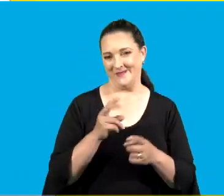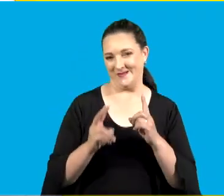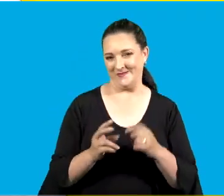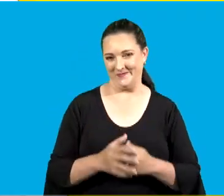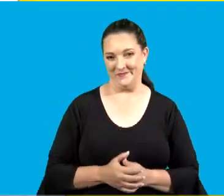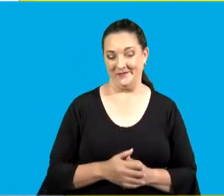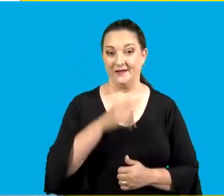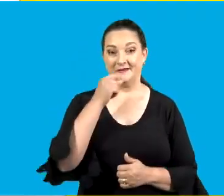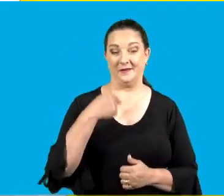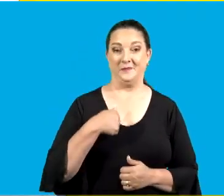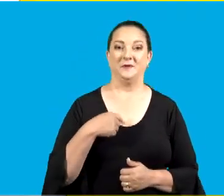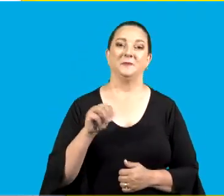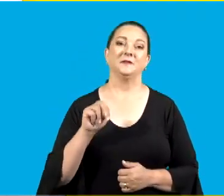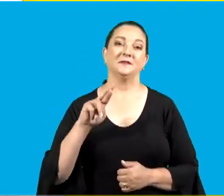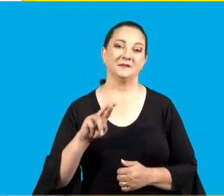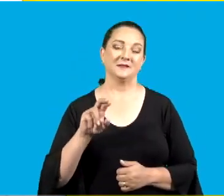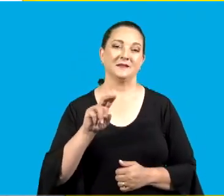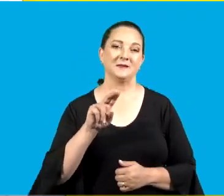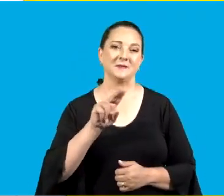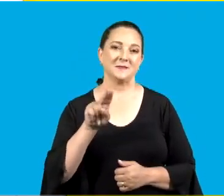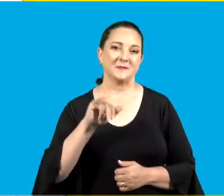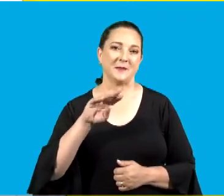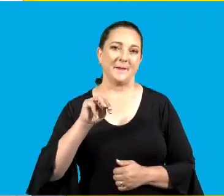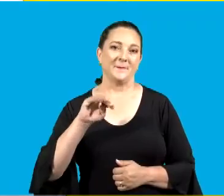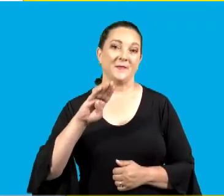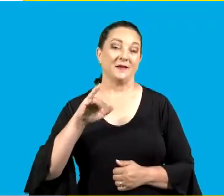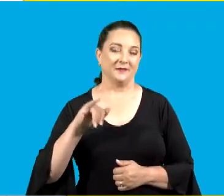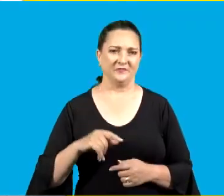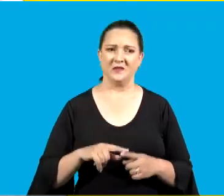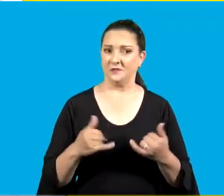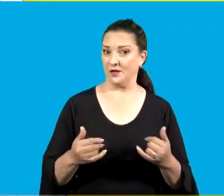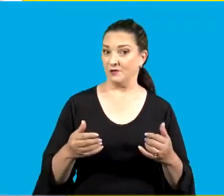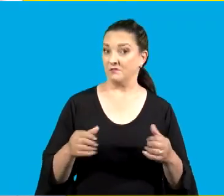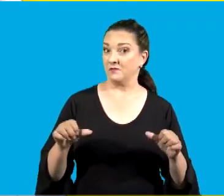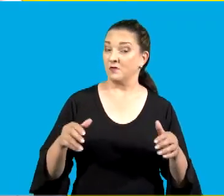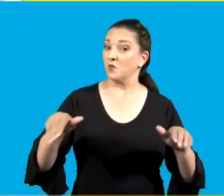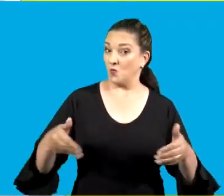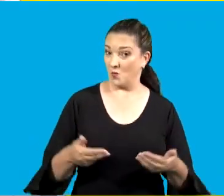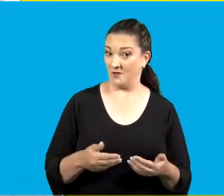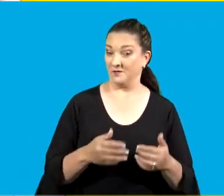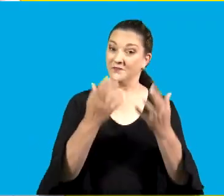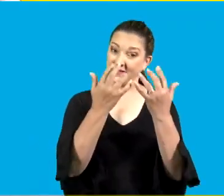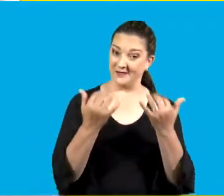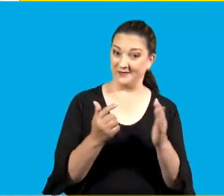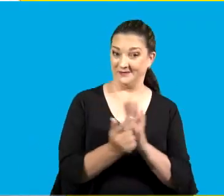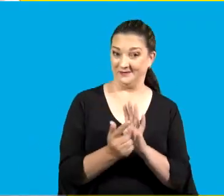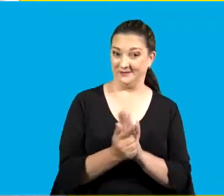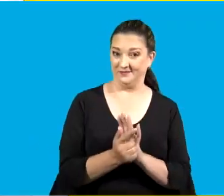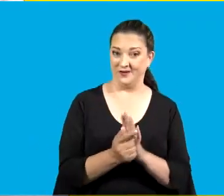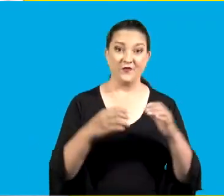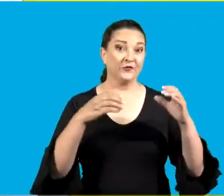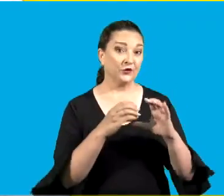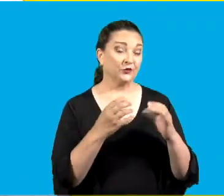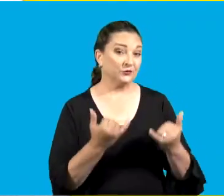Greetings, Great 12 learners. My name is Mr. Simbi and welcome to today's accounting lesson. In today's class, I'm going to be talking